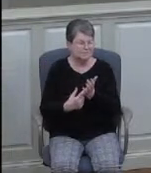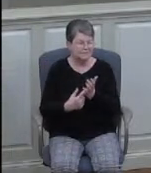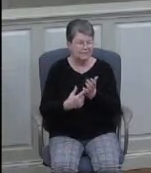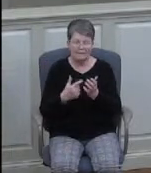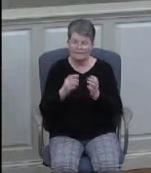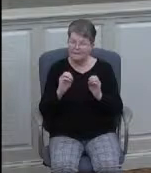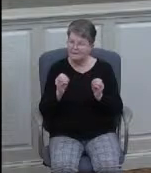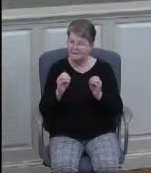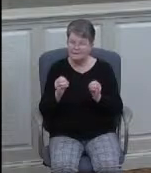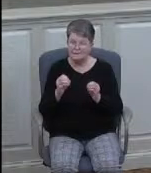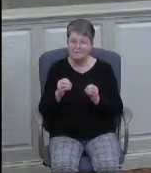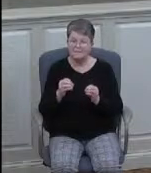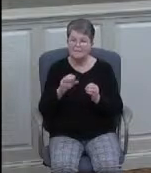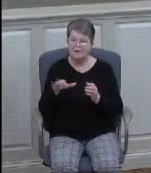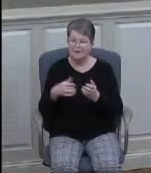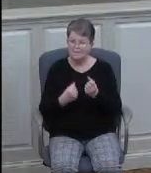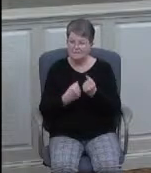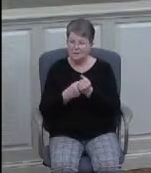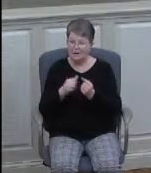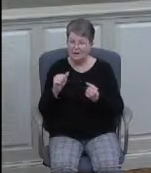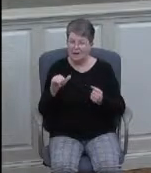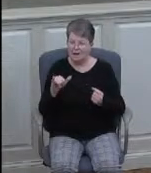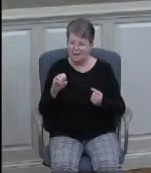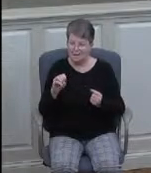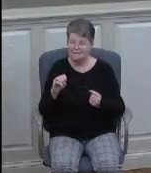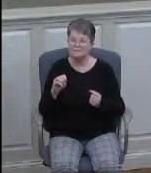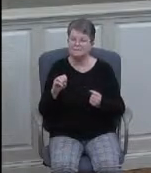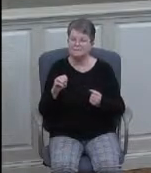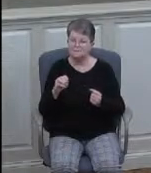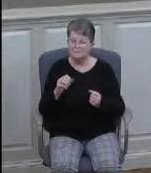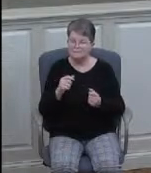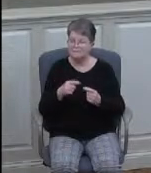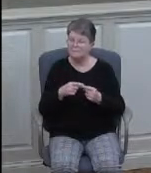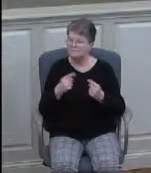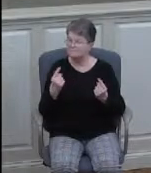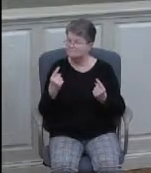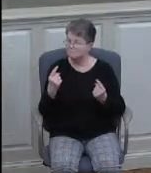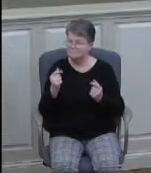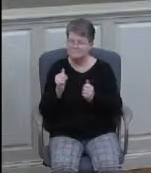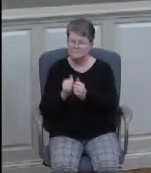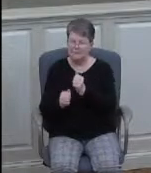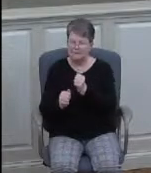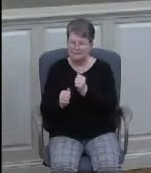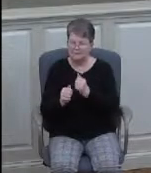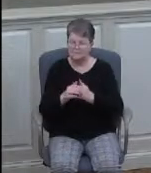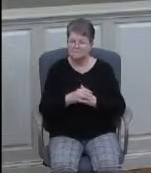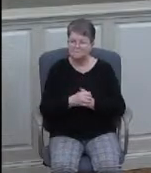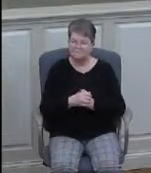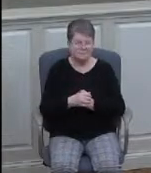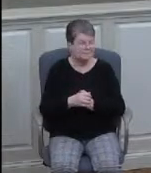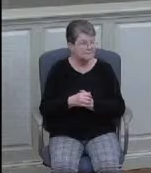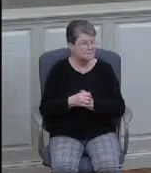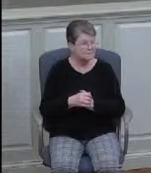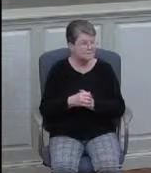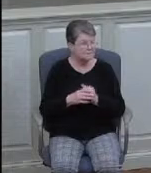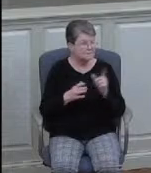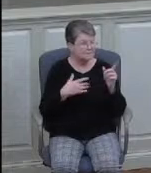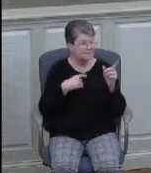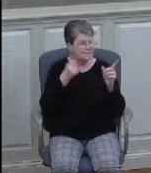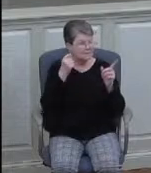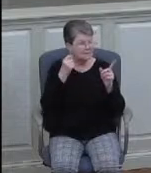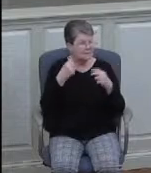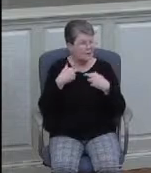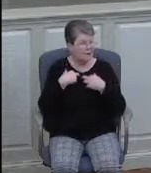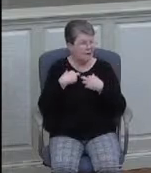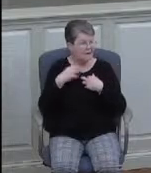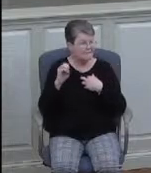Seeing none, all in favor of the motion, say aye. Aye. Aye. Opposed, like sign. Motion carries. Mayor, it's my understanding that we